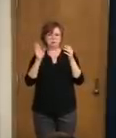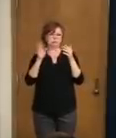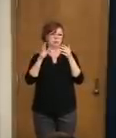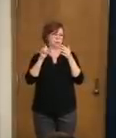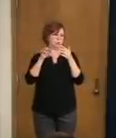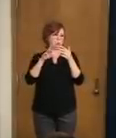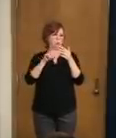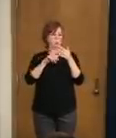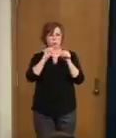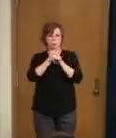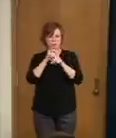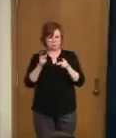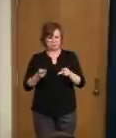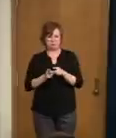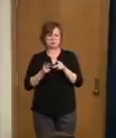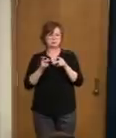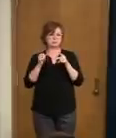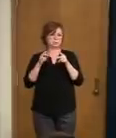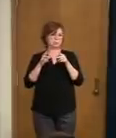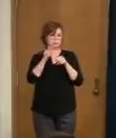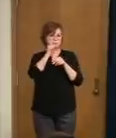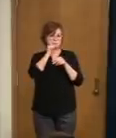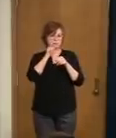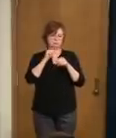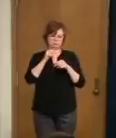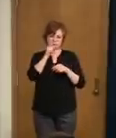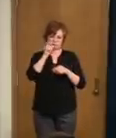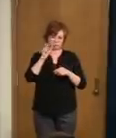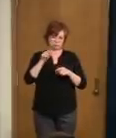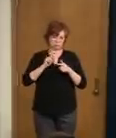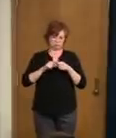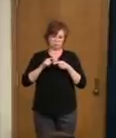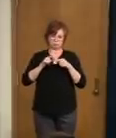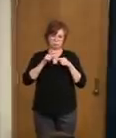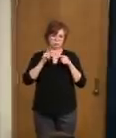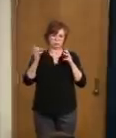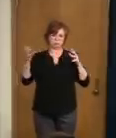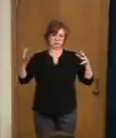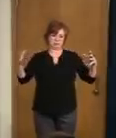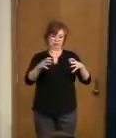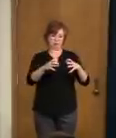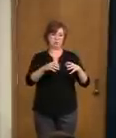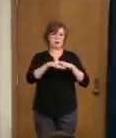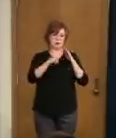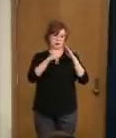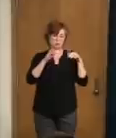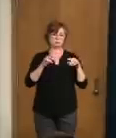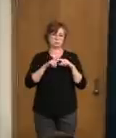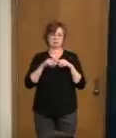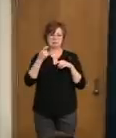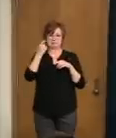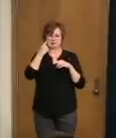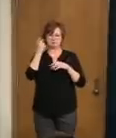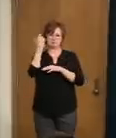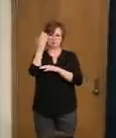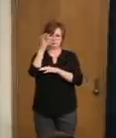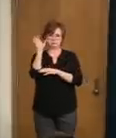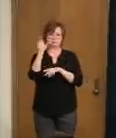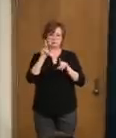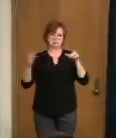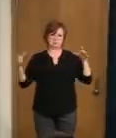not supposed to be meeting between households, we continue to see transmission when people have gotten together over the holidays.